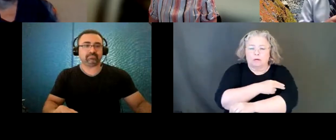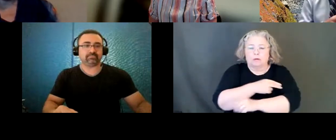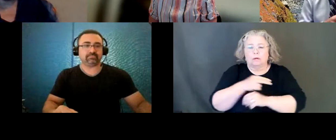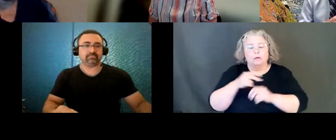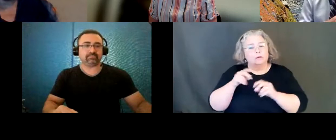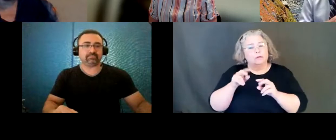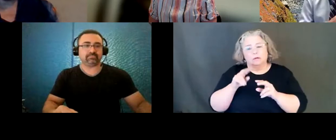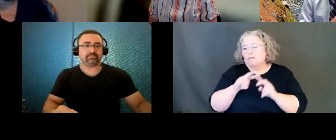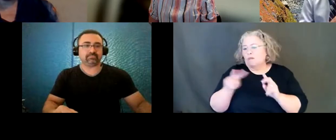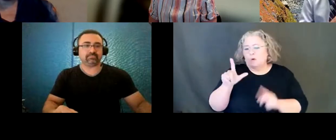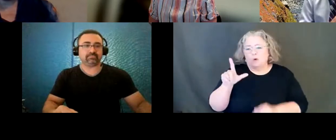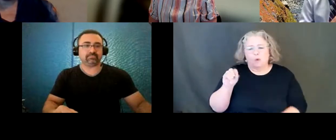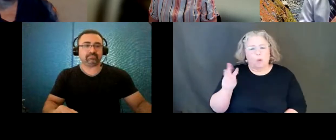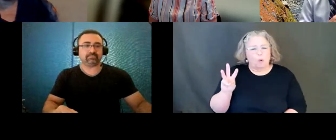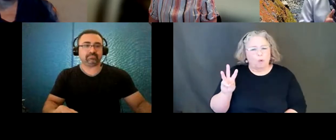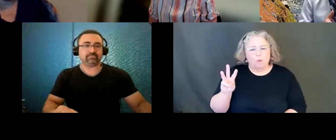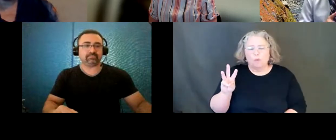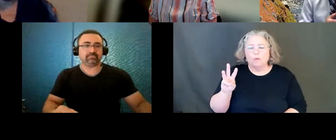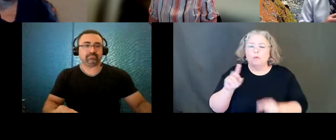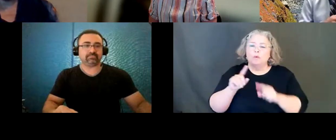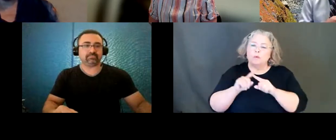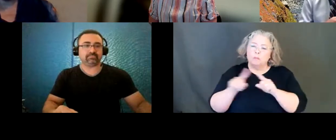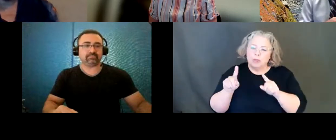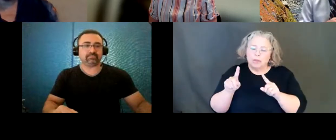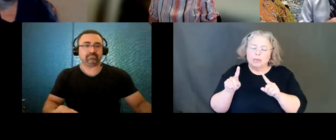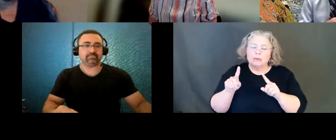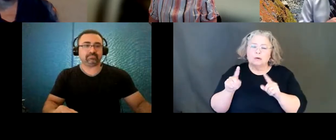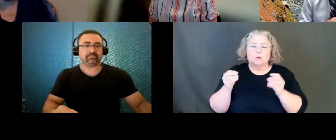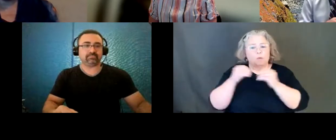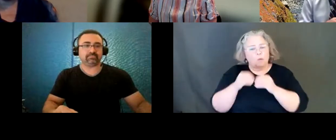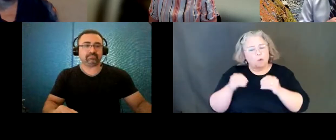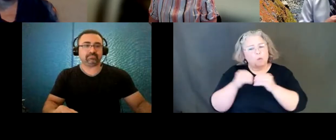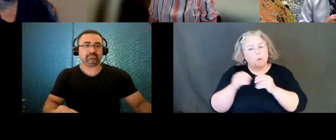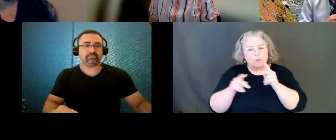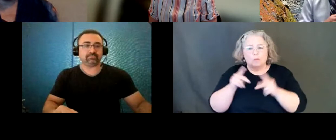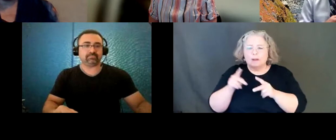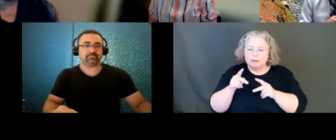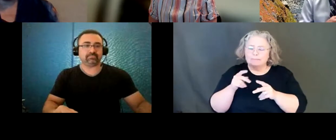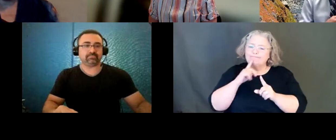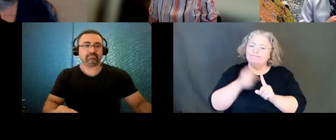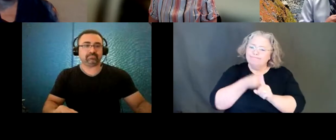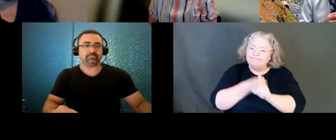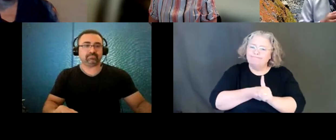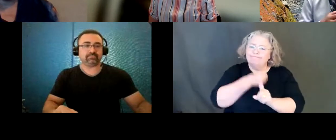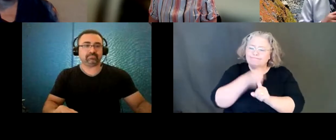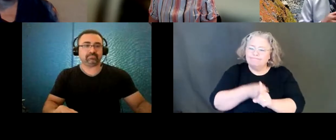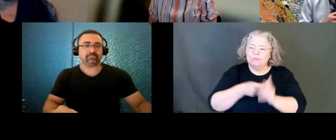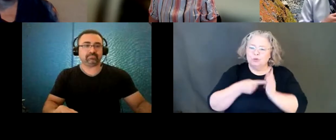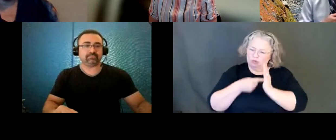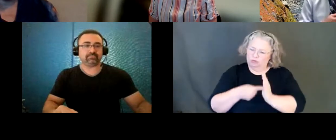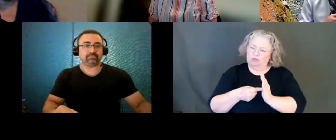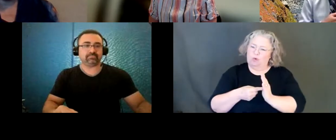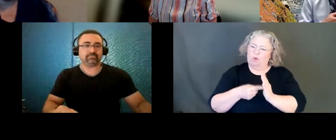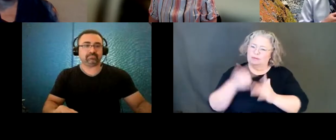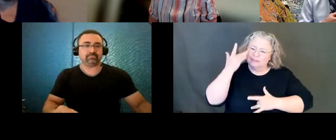low, as I mentioned earlier, but there are more people who are getting infected, who are having symptoms, and who